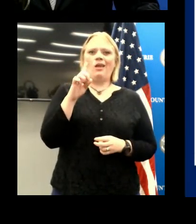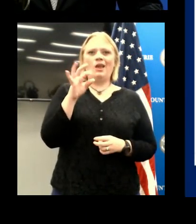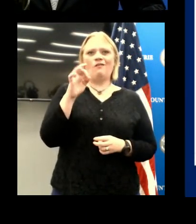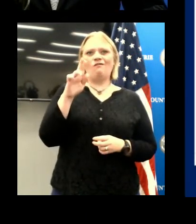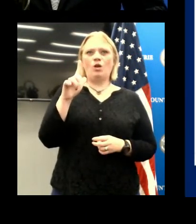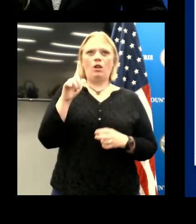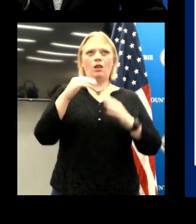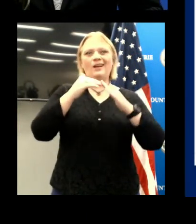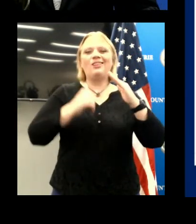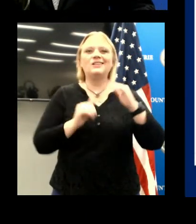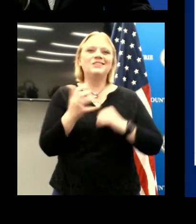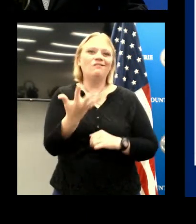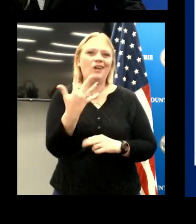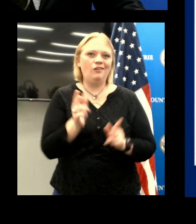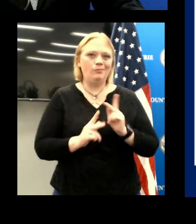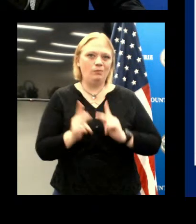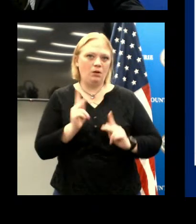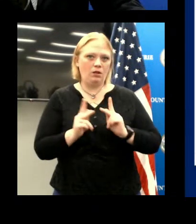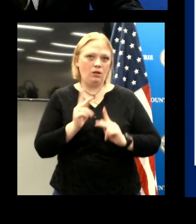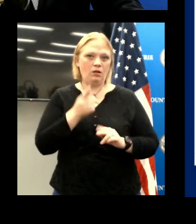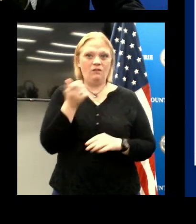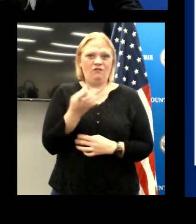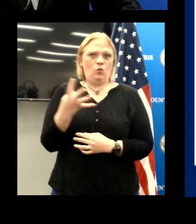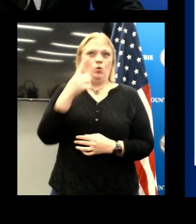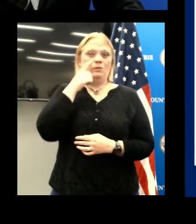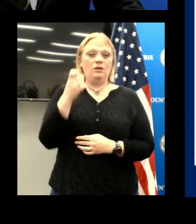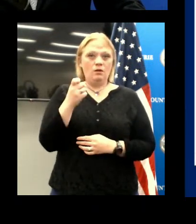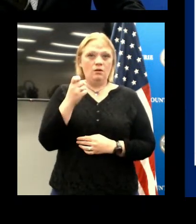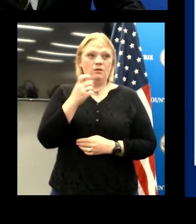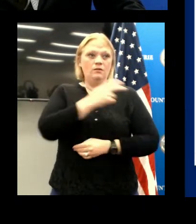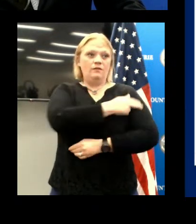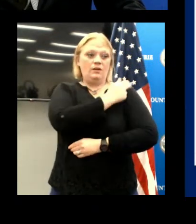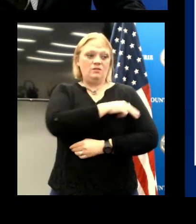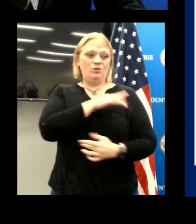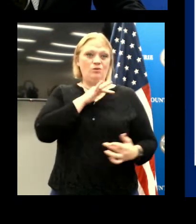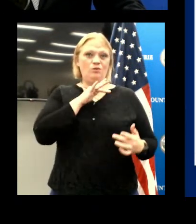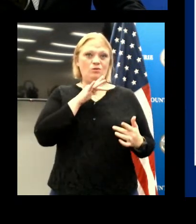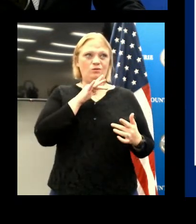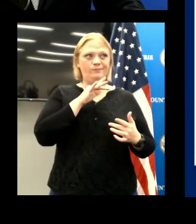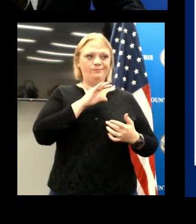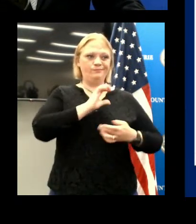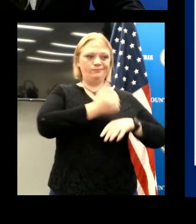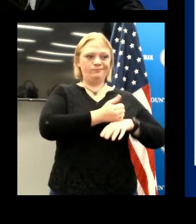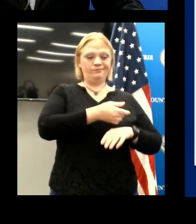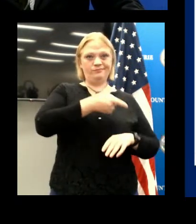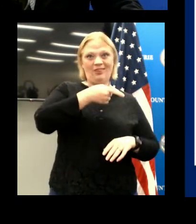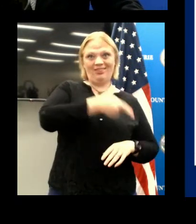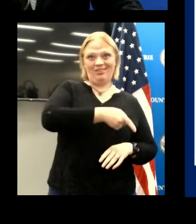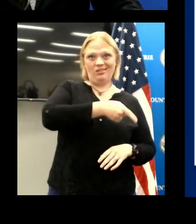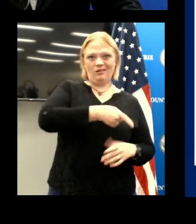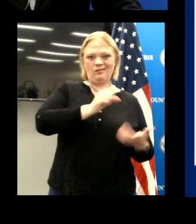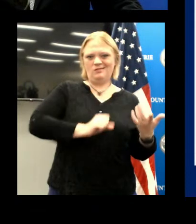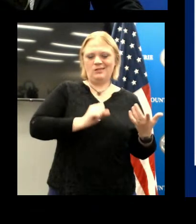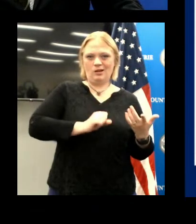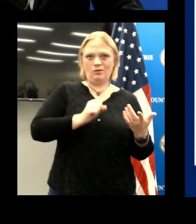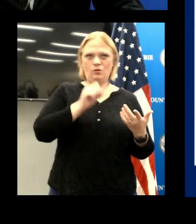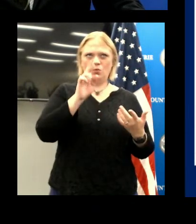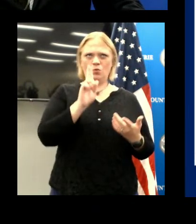but there were a few folks who, because of the hospital networks down there that are primarily